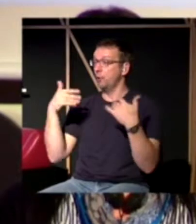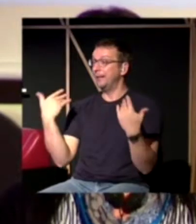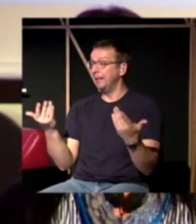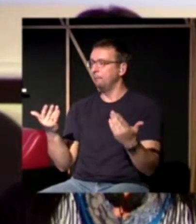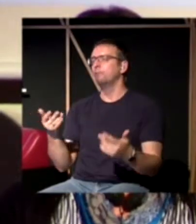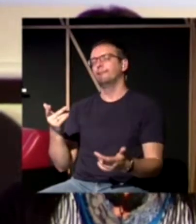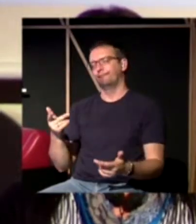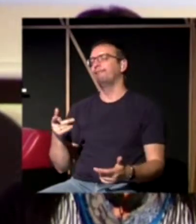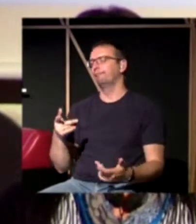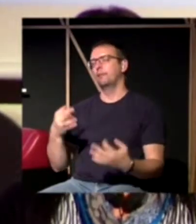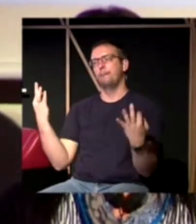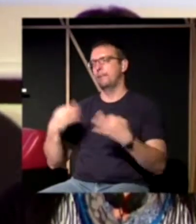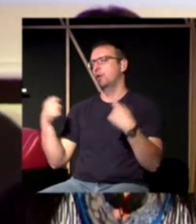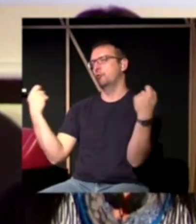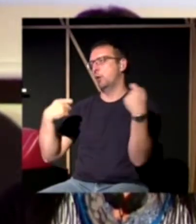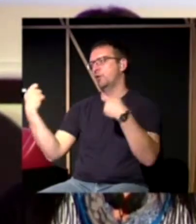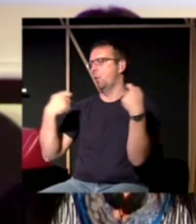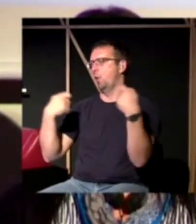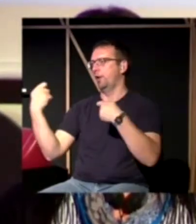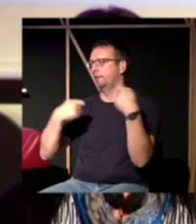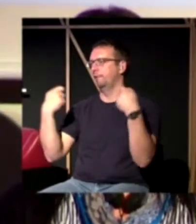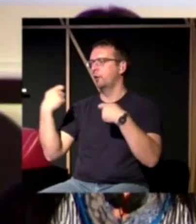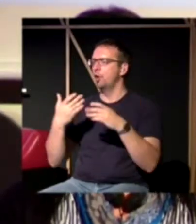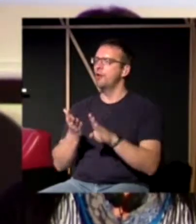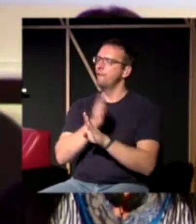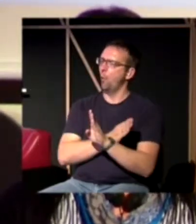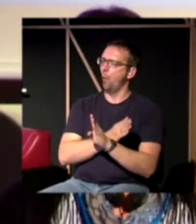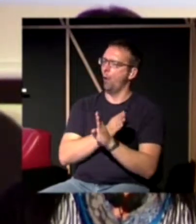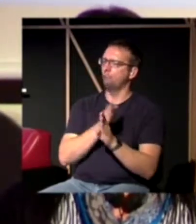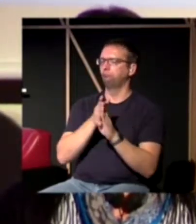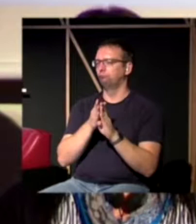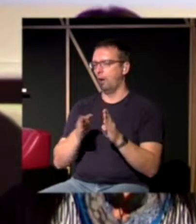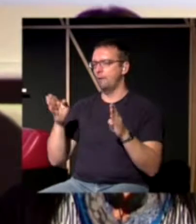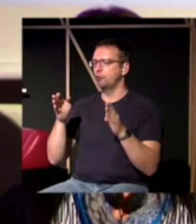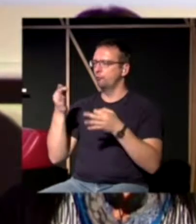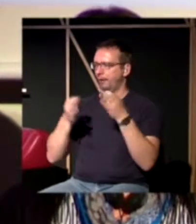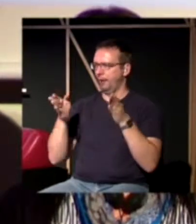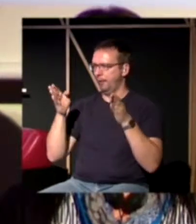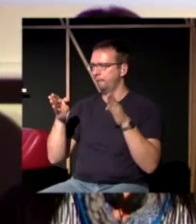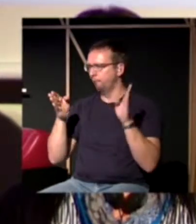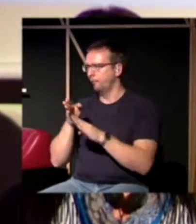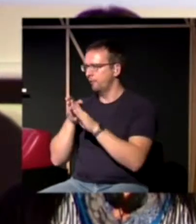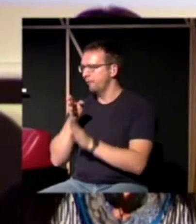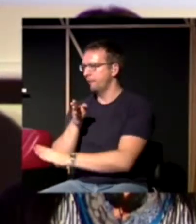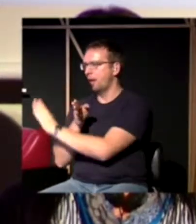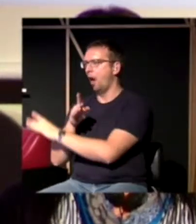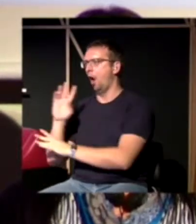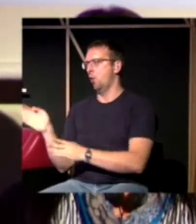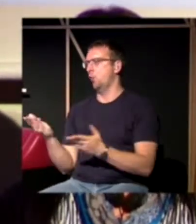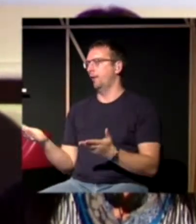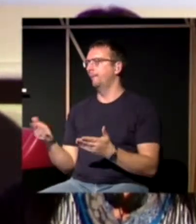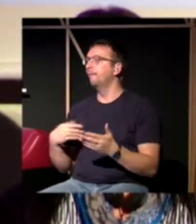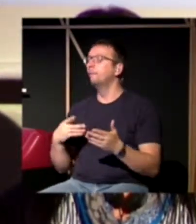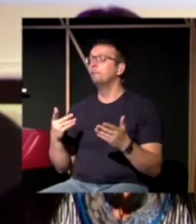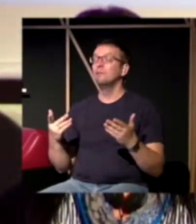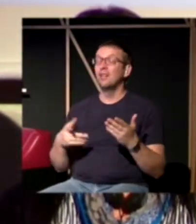TV, everywhere. And one of the main challenges was to be able to show the